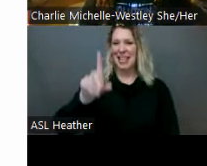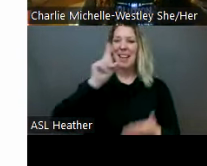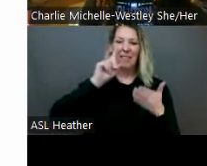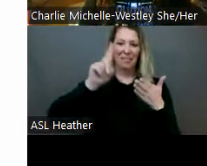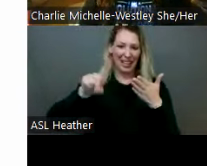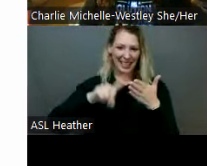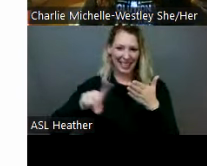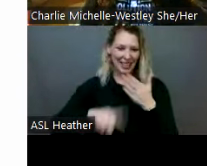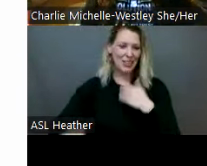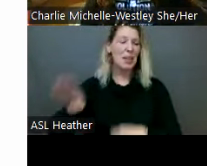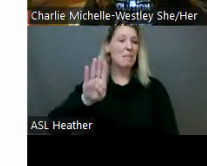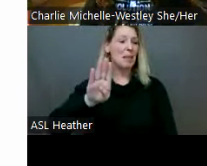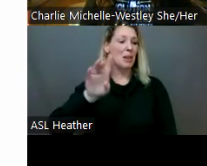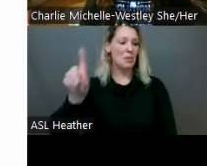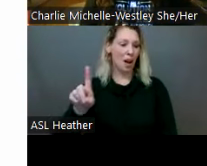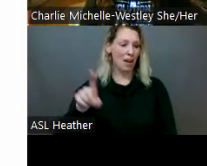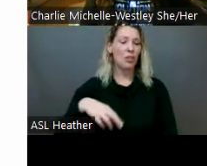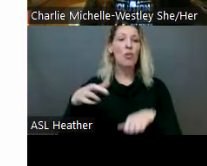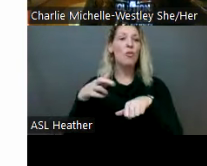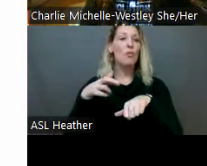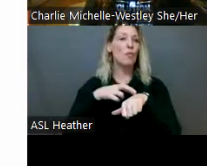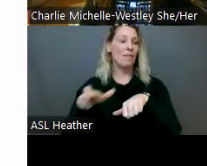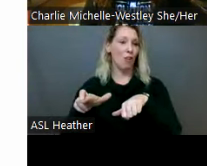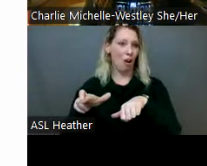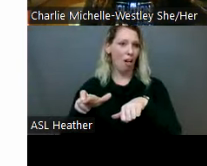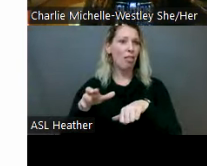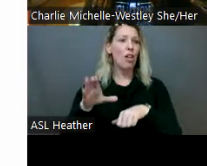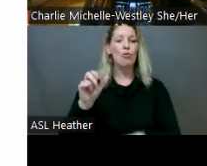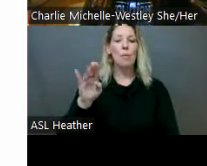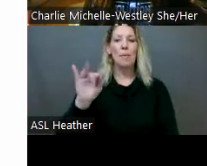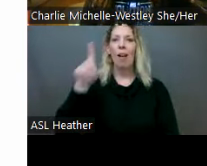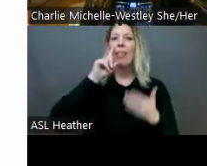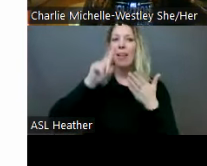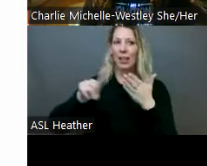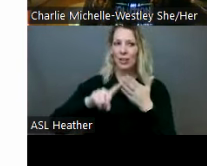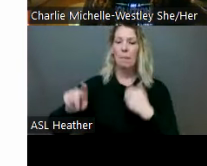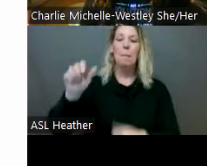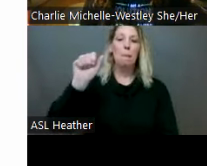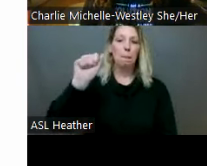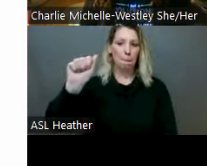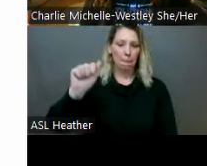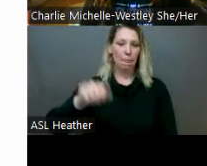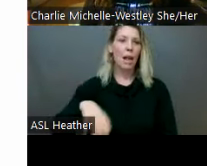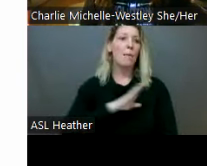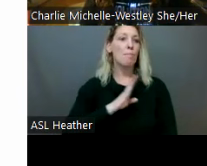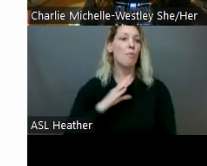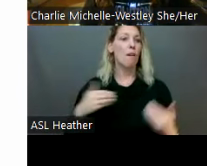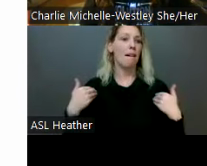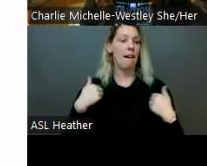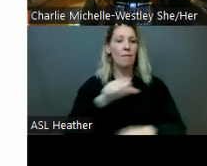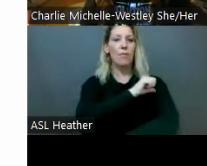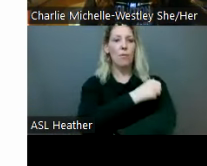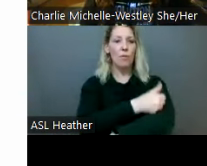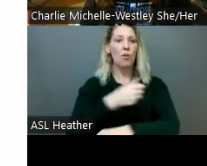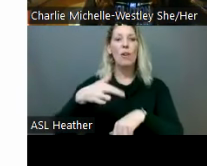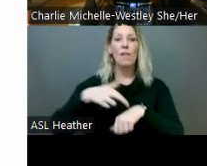investigations. B1, referral of criminal investigations. A board has the authority to refer cases